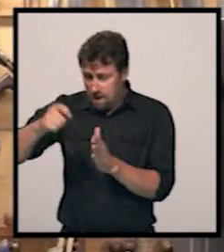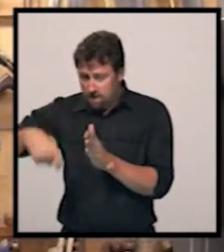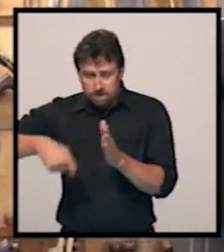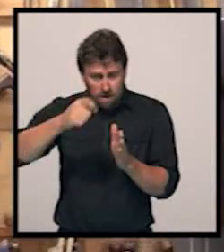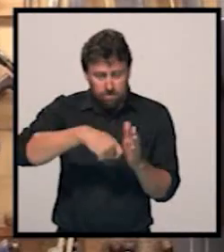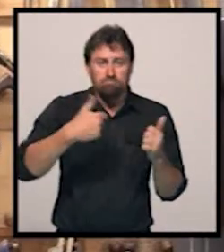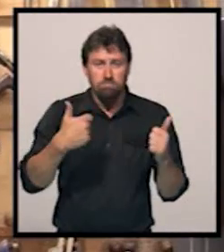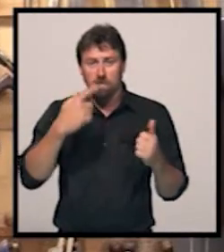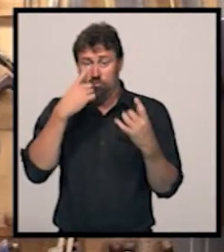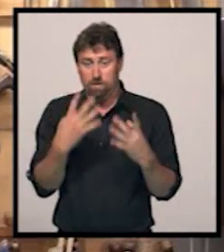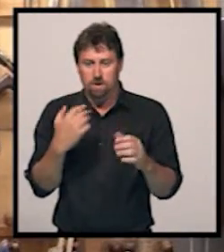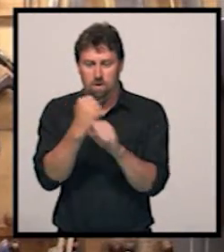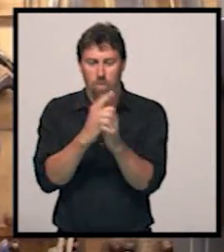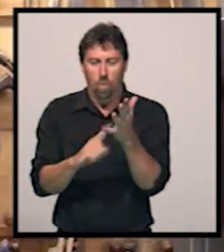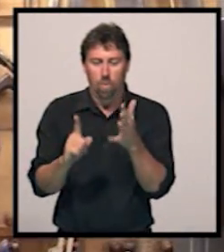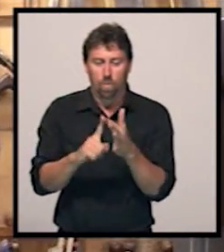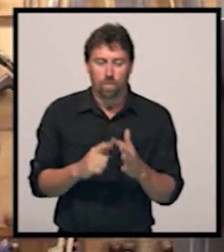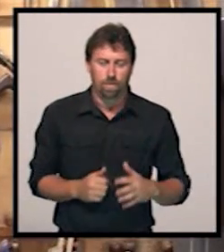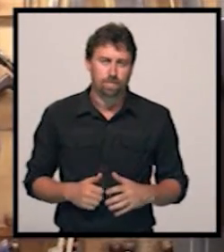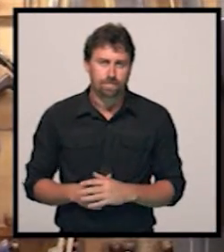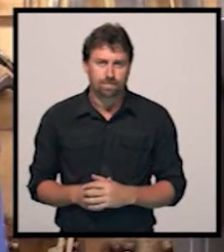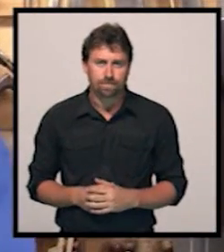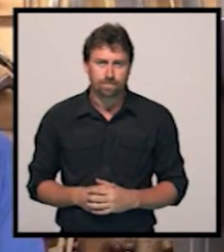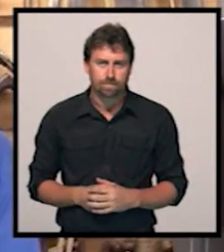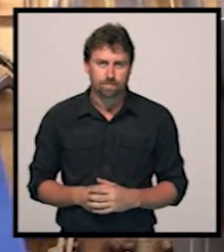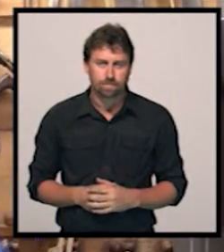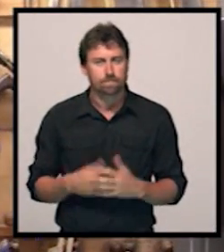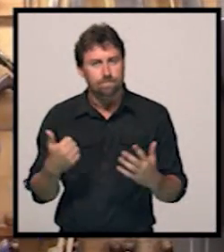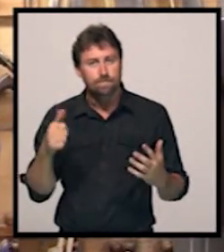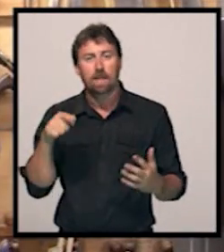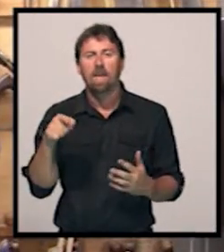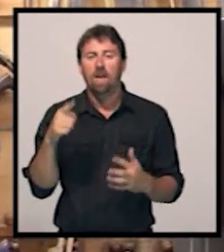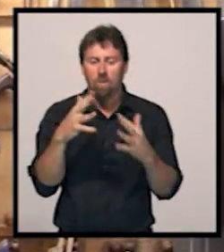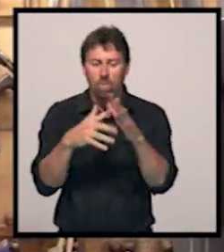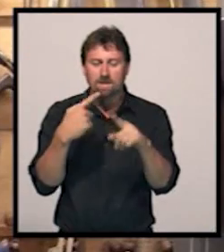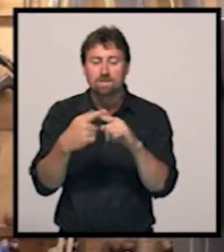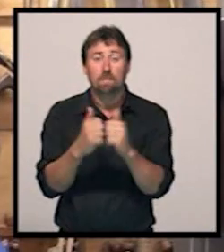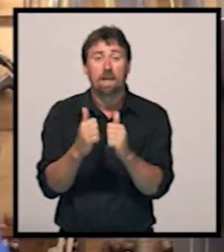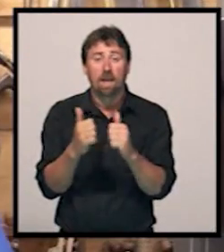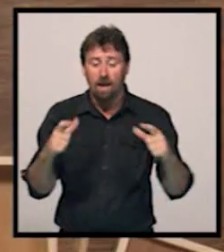start gluing up. What I do, again, trusty wax paper.